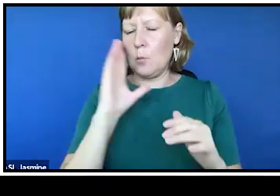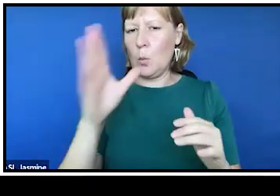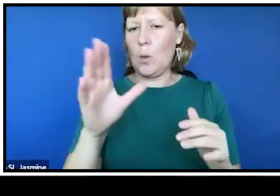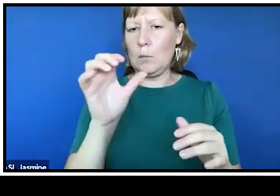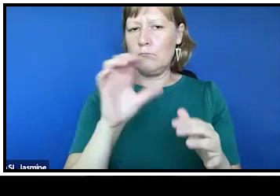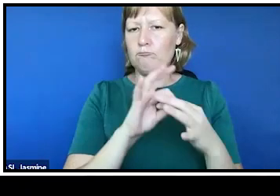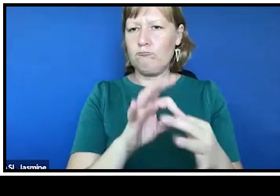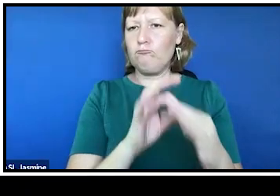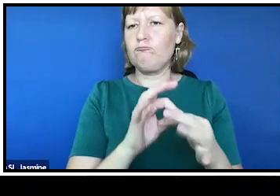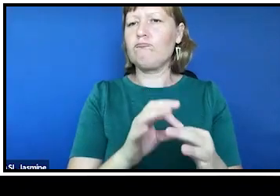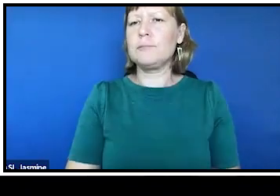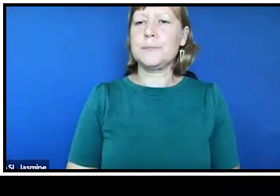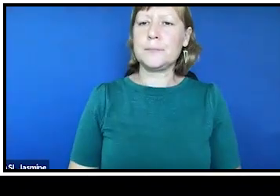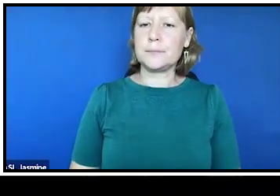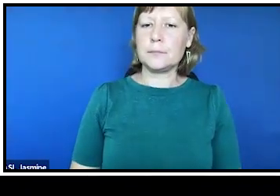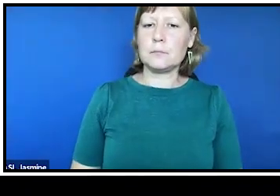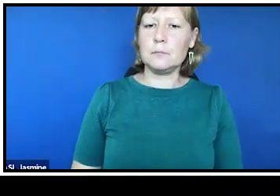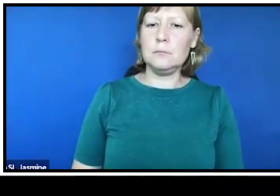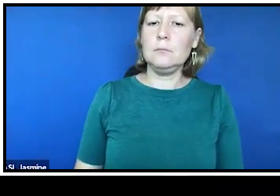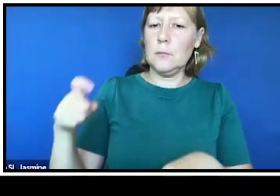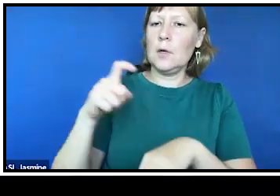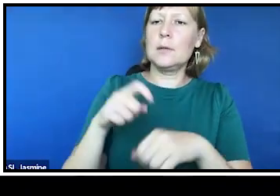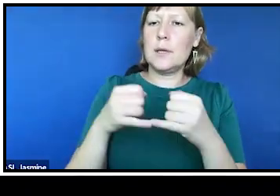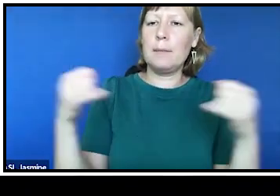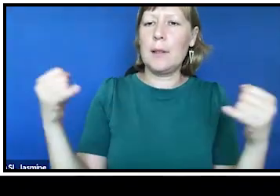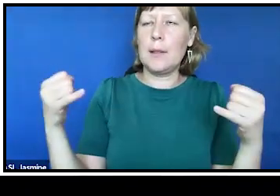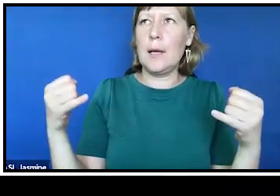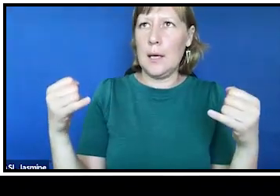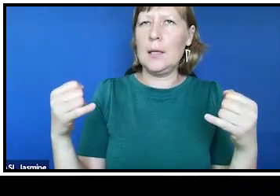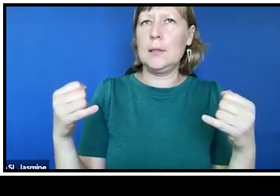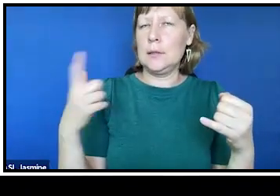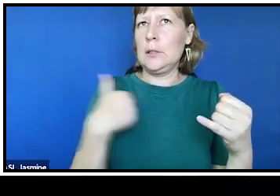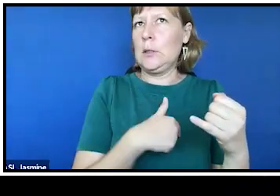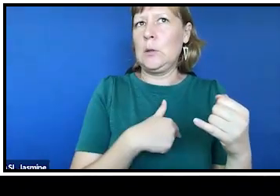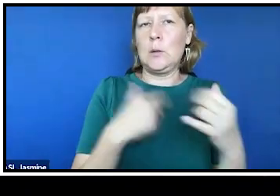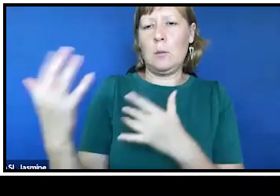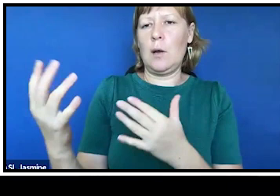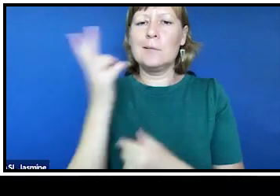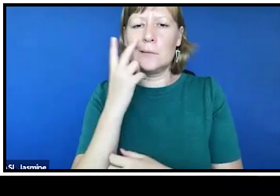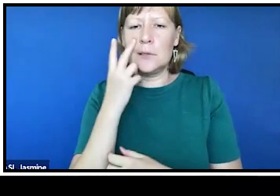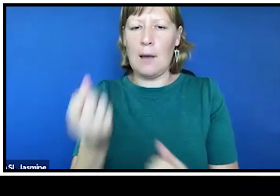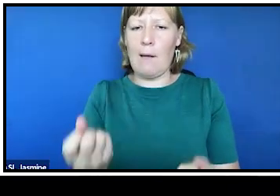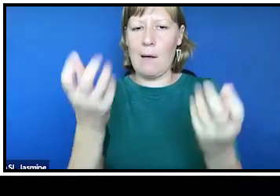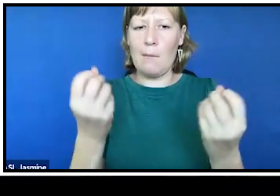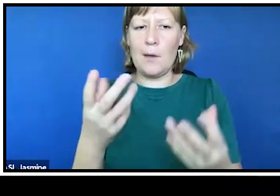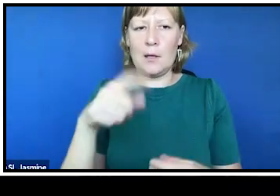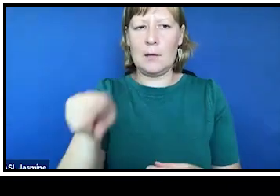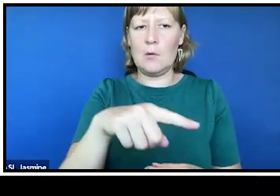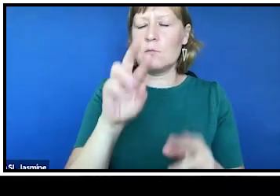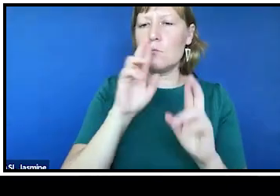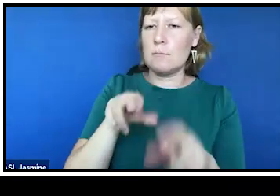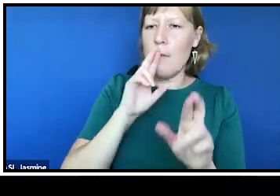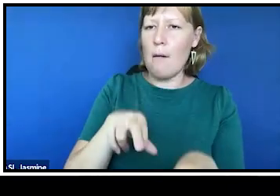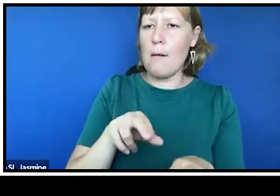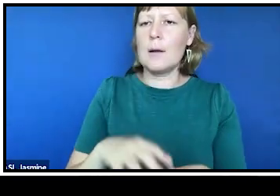So the timeline to work on with independent facilitators is fluid. We have to see how much of a response we get back and how many people are